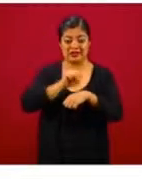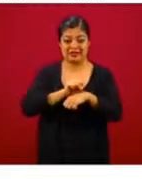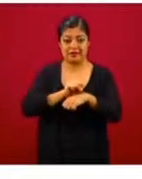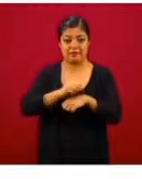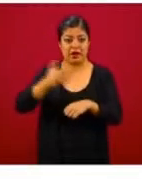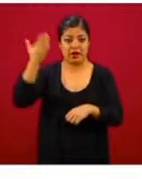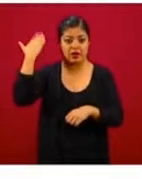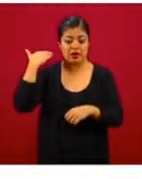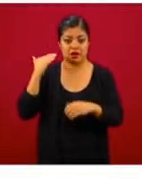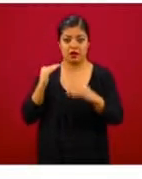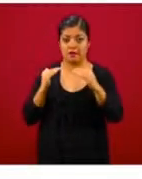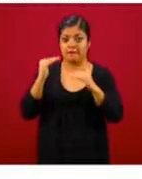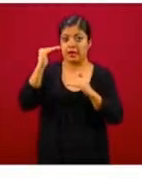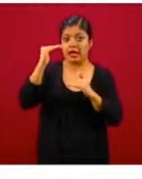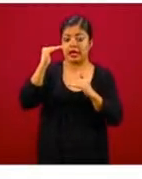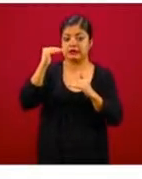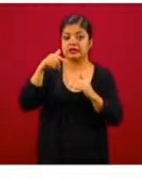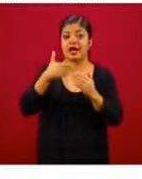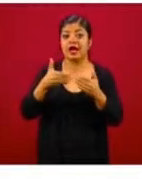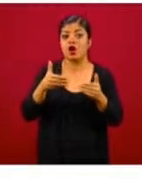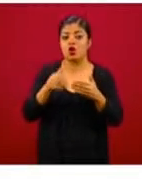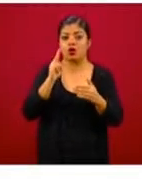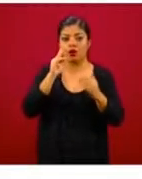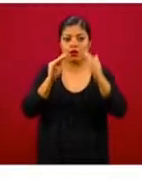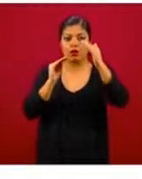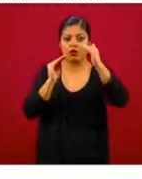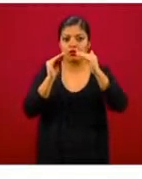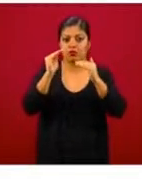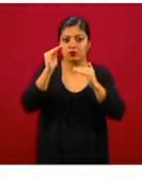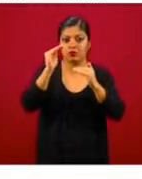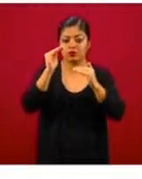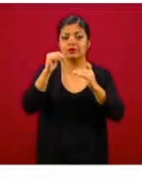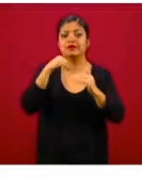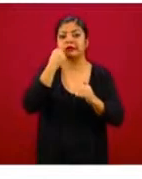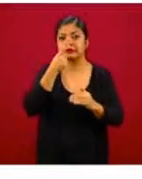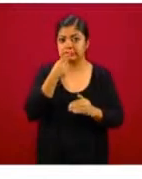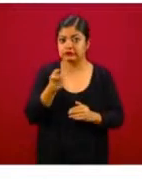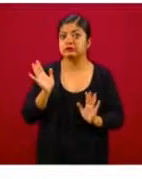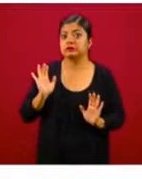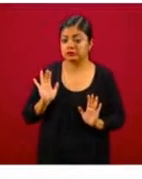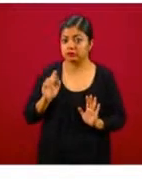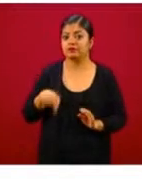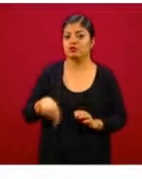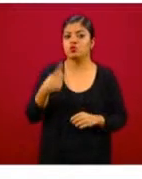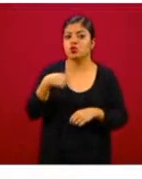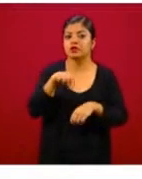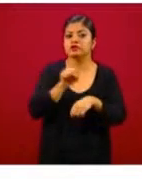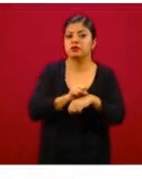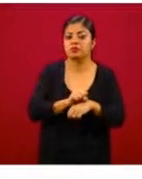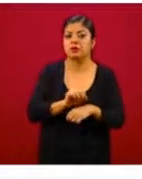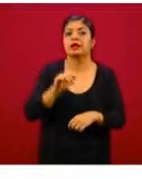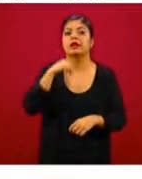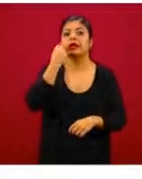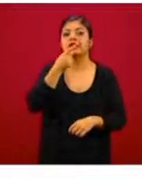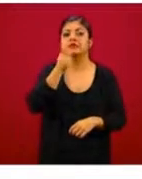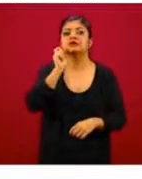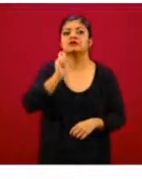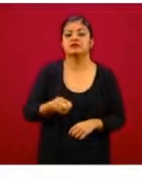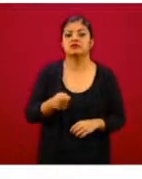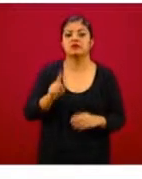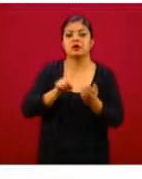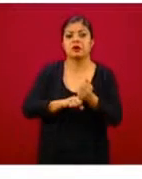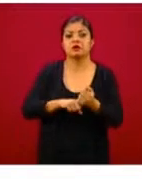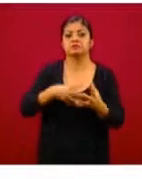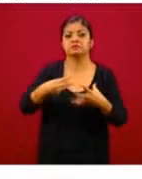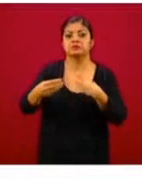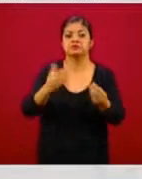that the incidence rate a week ago was greater than what it is now. And as such, at